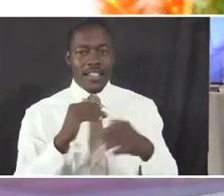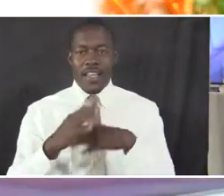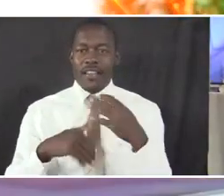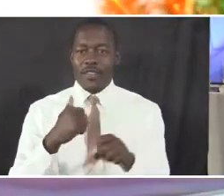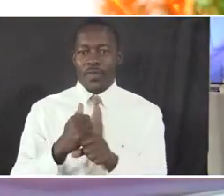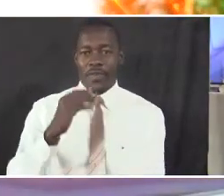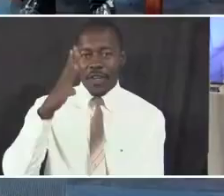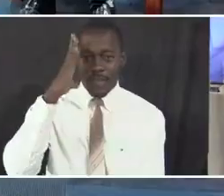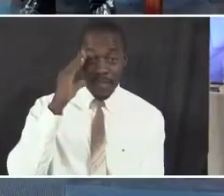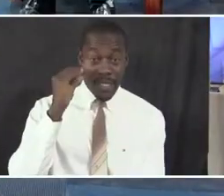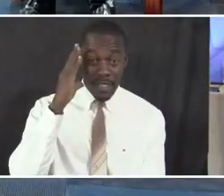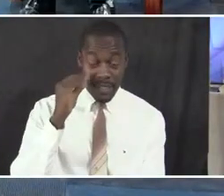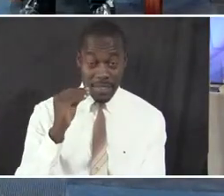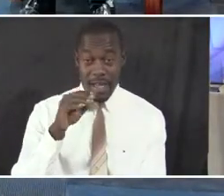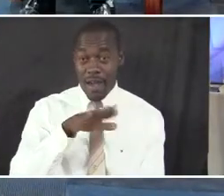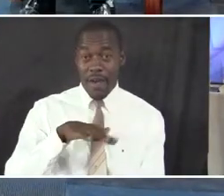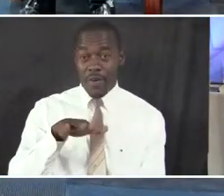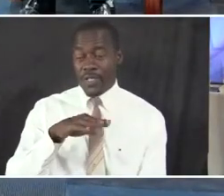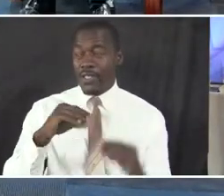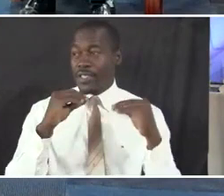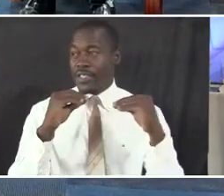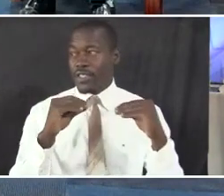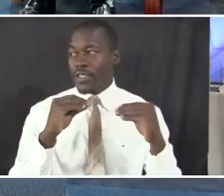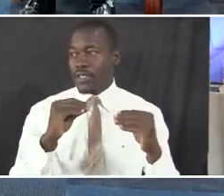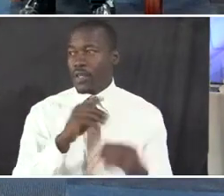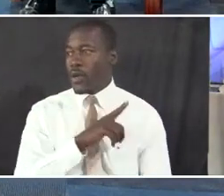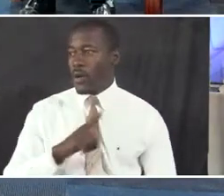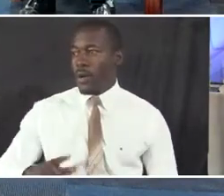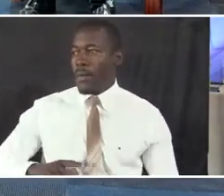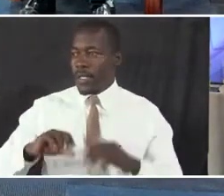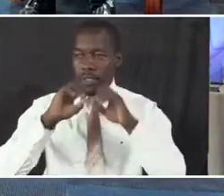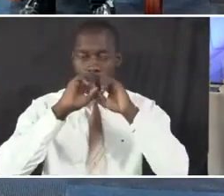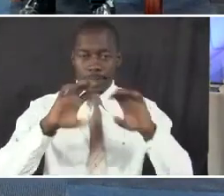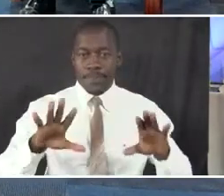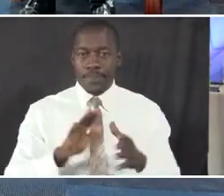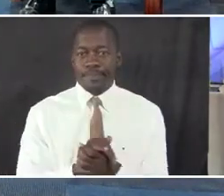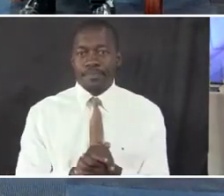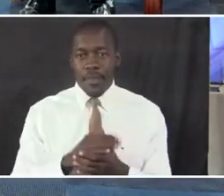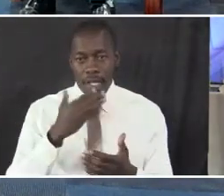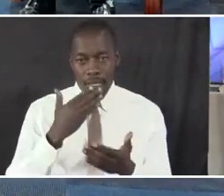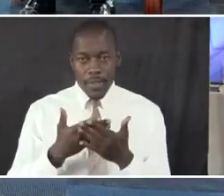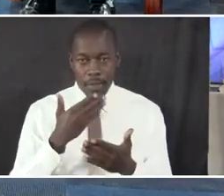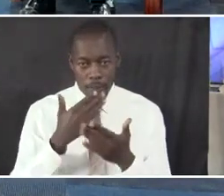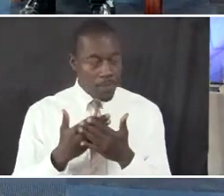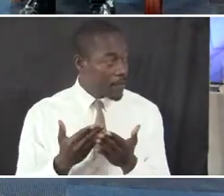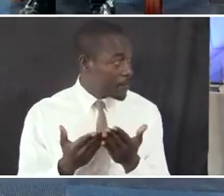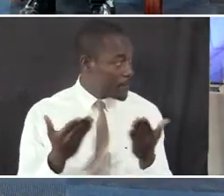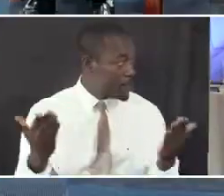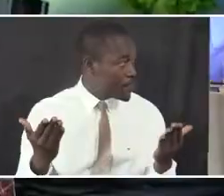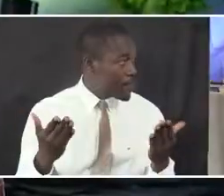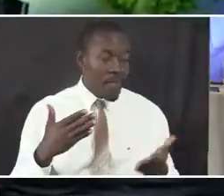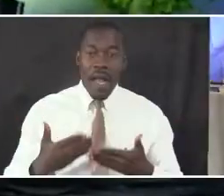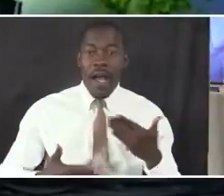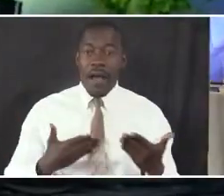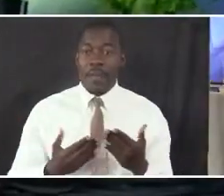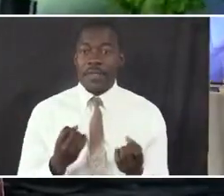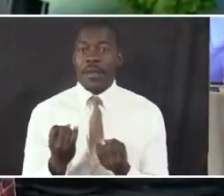teaching. God bless you. Karibu sana, principal. Happy